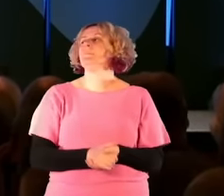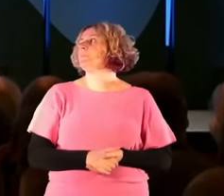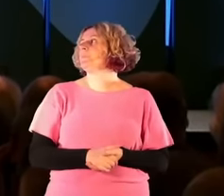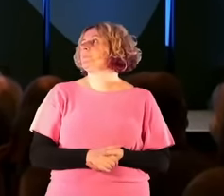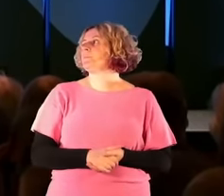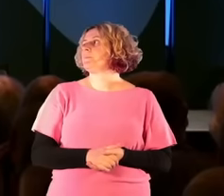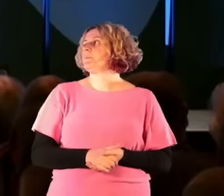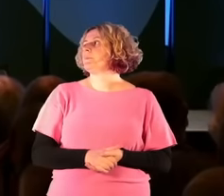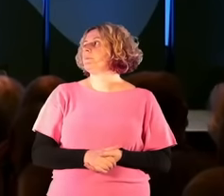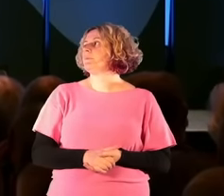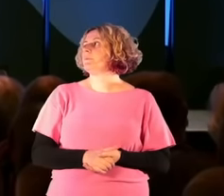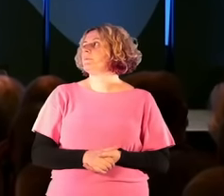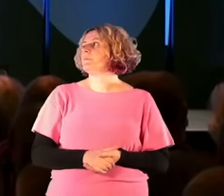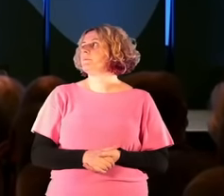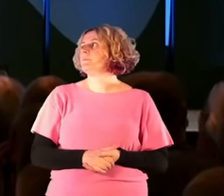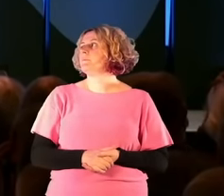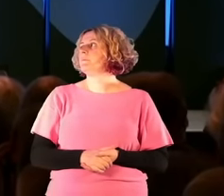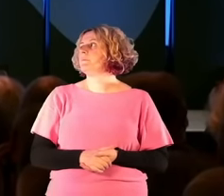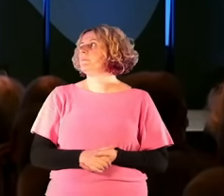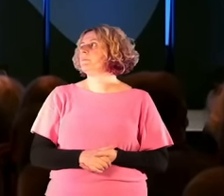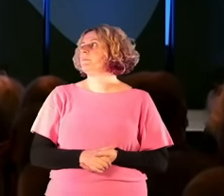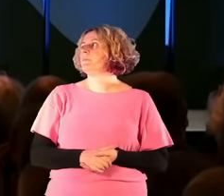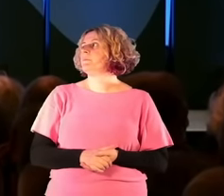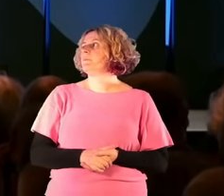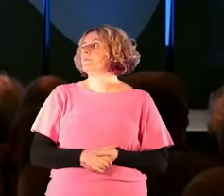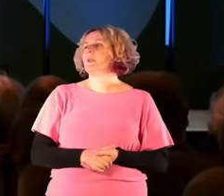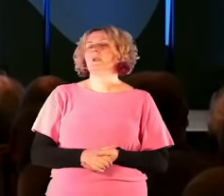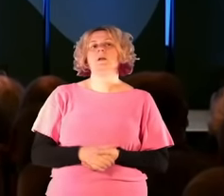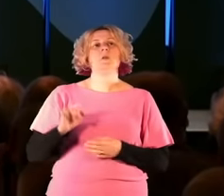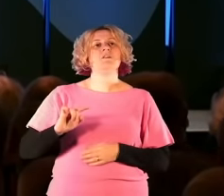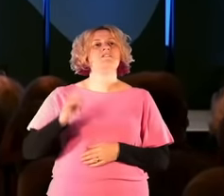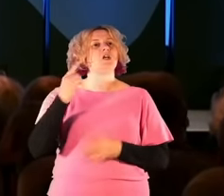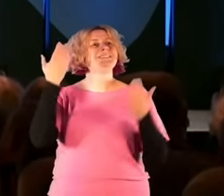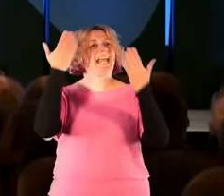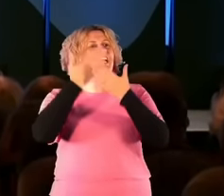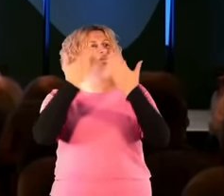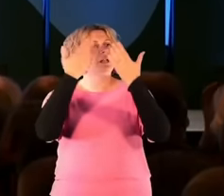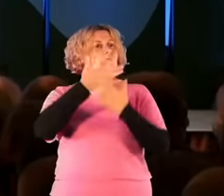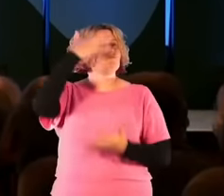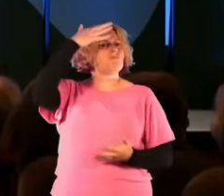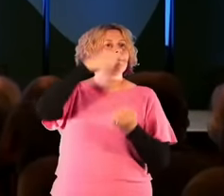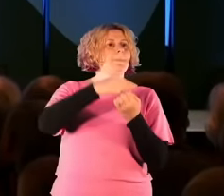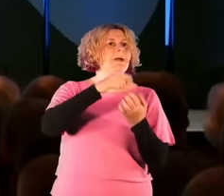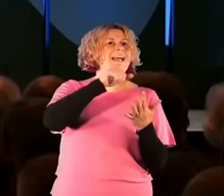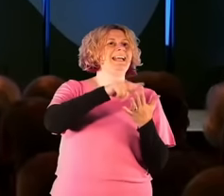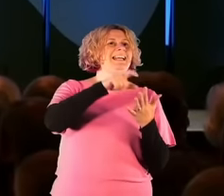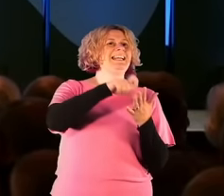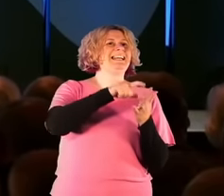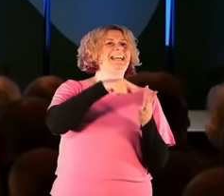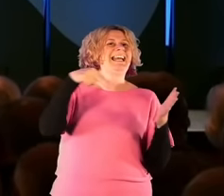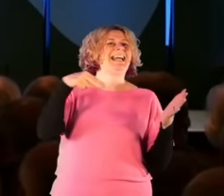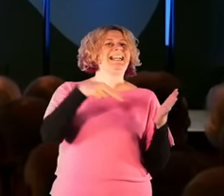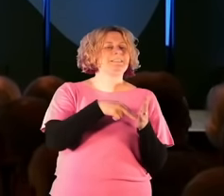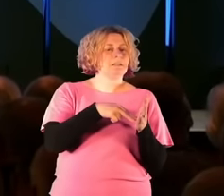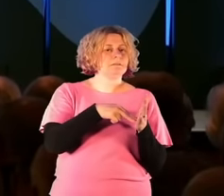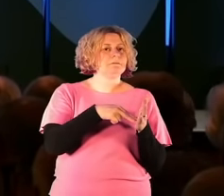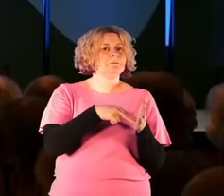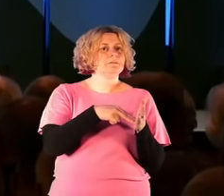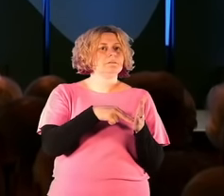reminded that the great thing about Eden was what a wonderful, but one of the disadvantages of Eden was that there was a door out of it, but there's no door out of